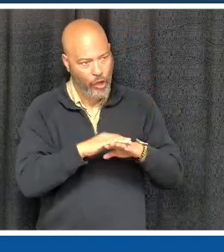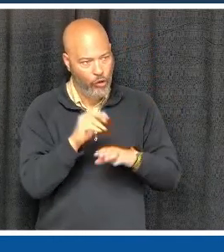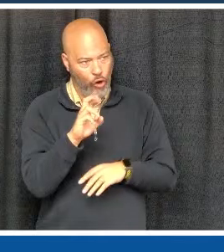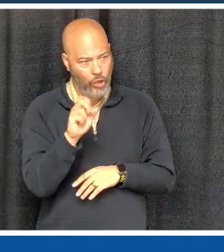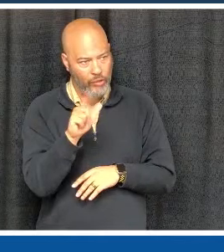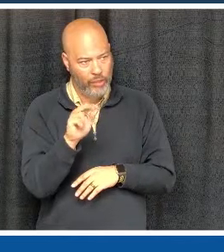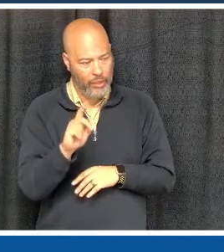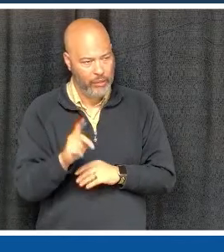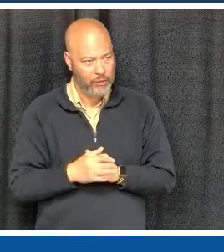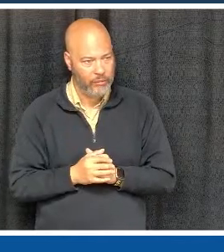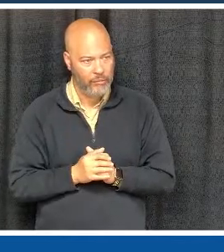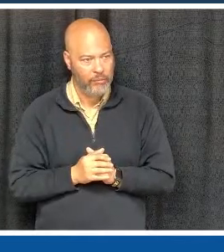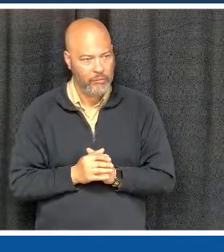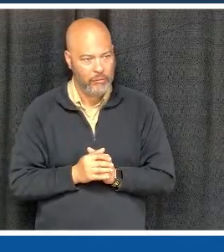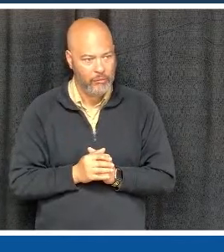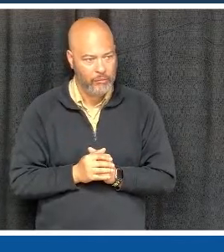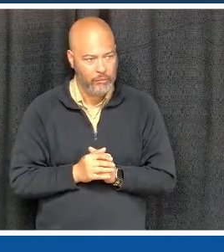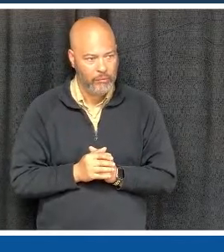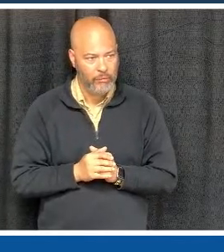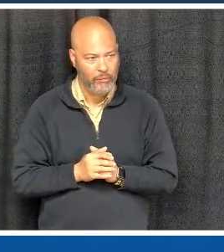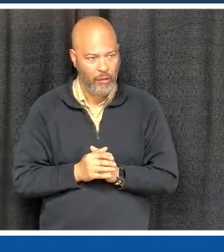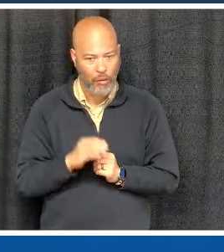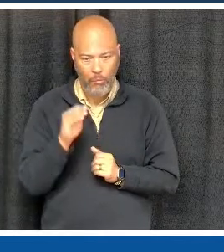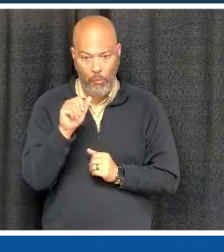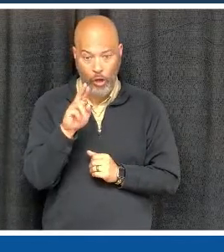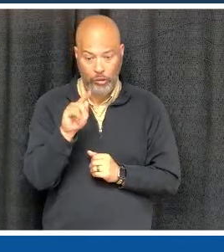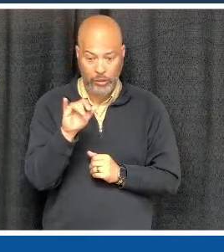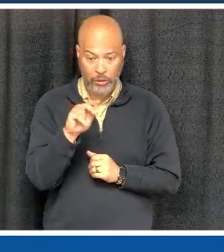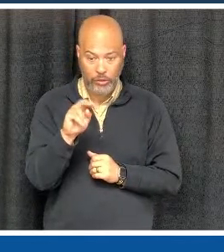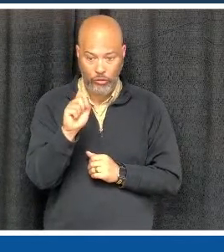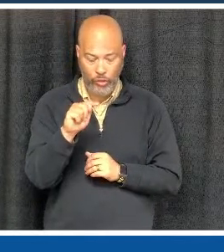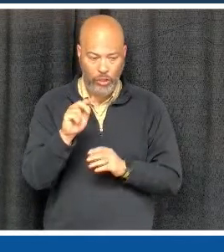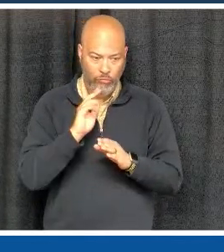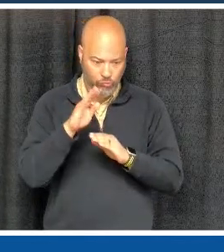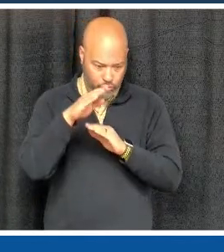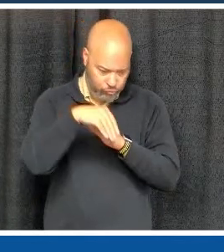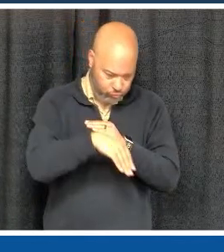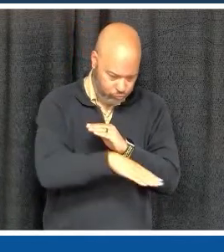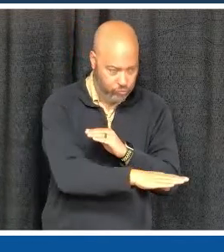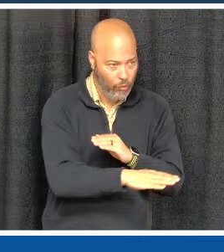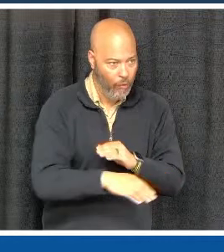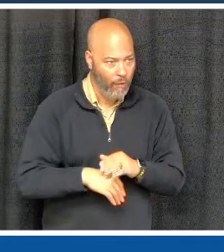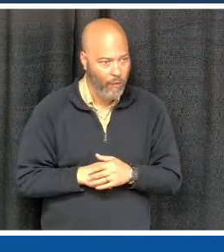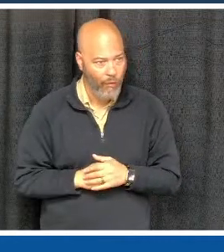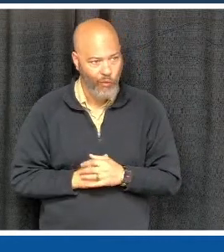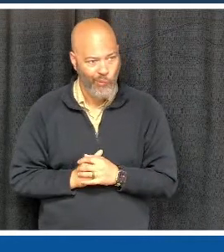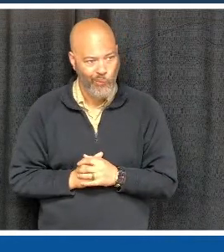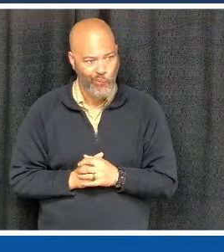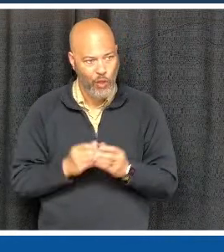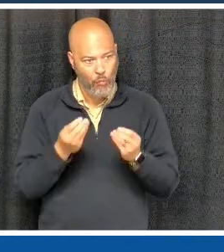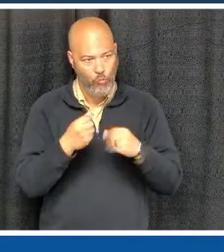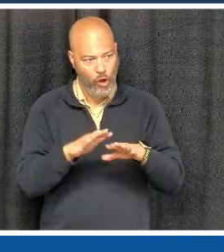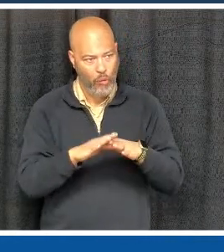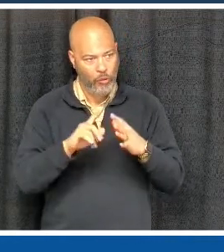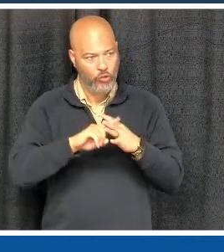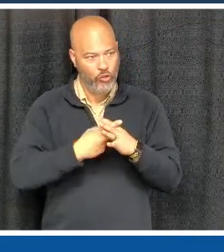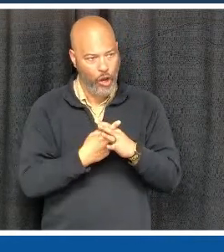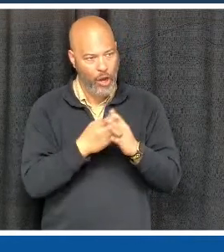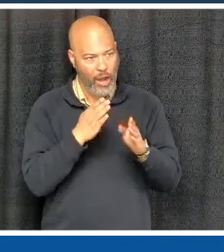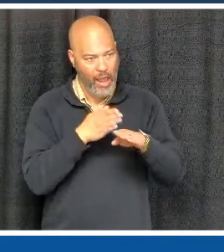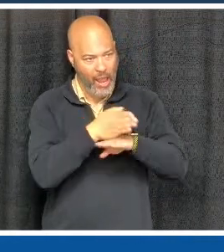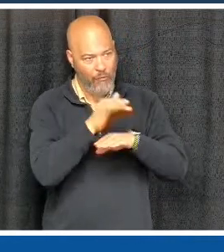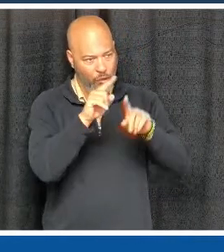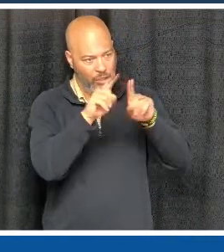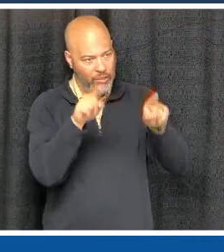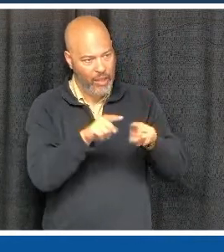Avenue. Martin Street does drop off as you leave Crossland Avenue. There it is right there. So the property starts just beyond that